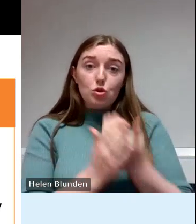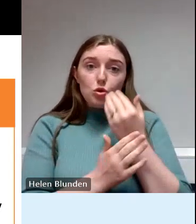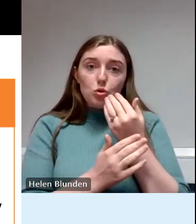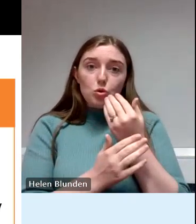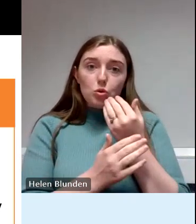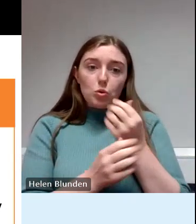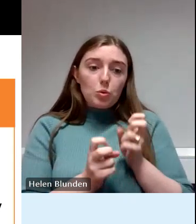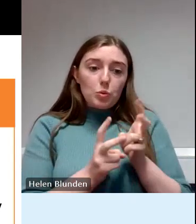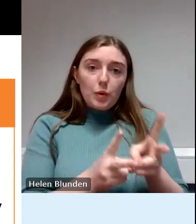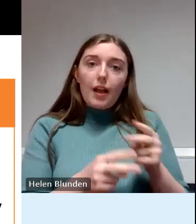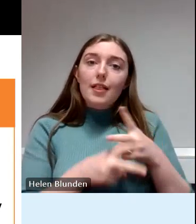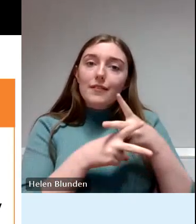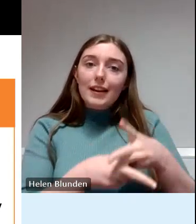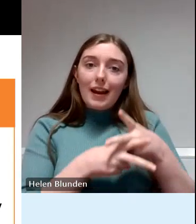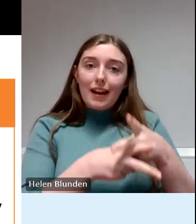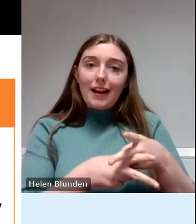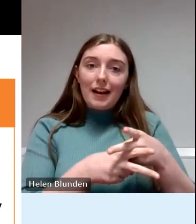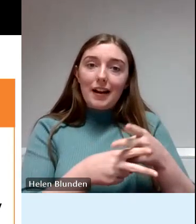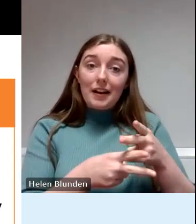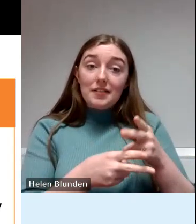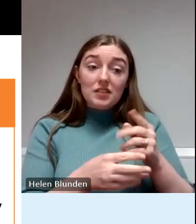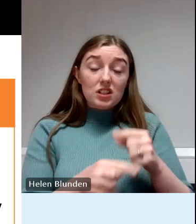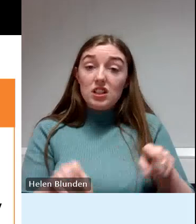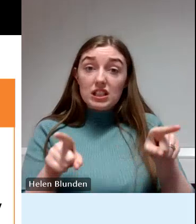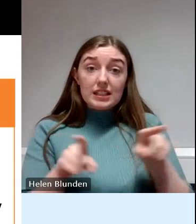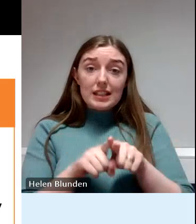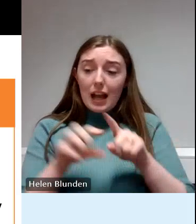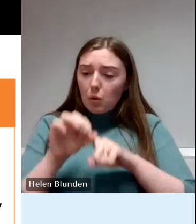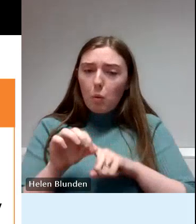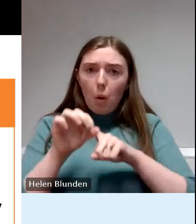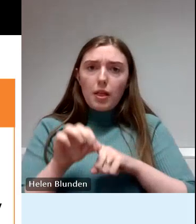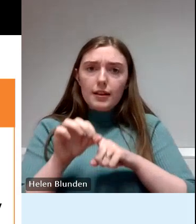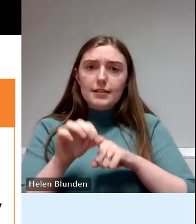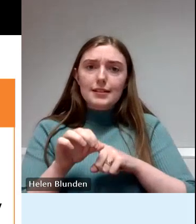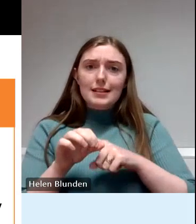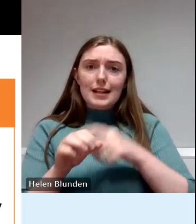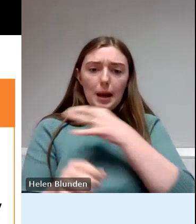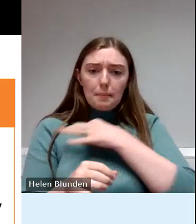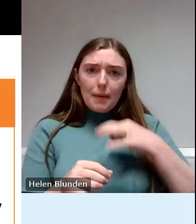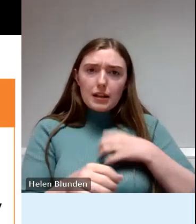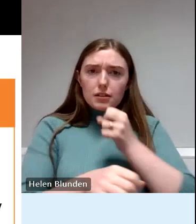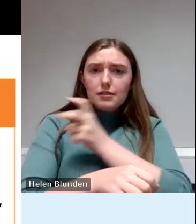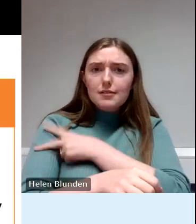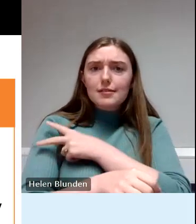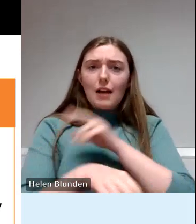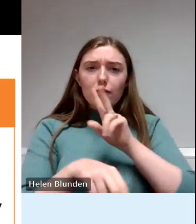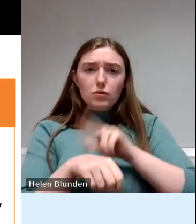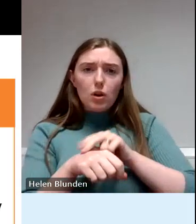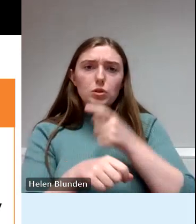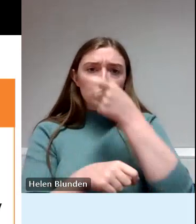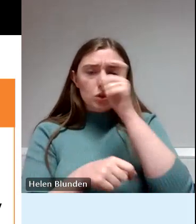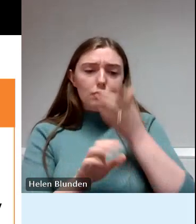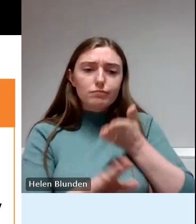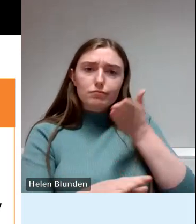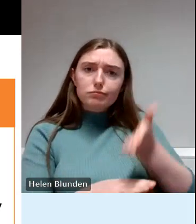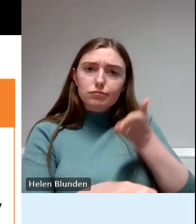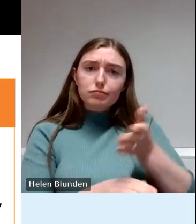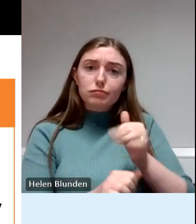or care led by an acute team, but in your own home. And some of the benefits of that are listed down the right-hand side of that